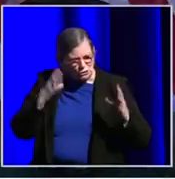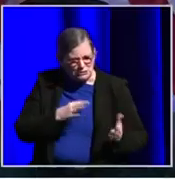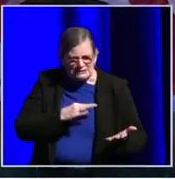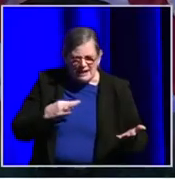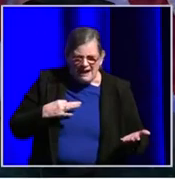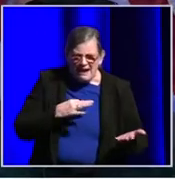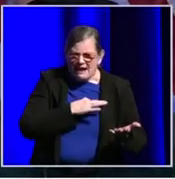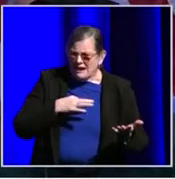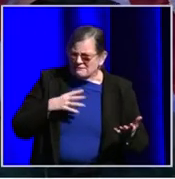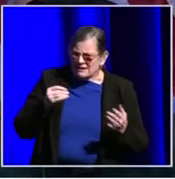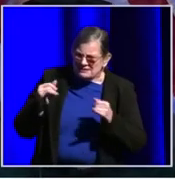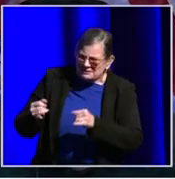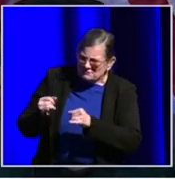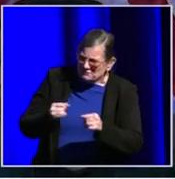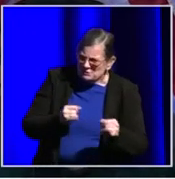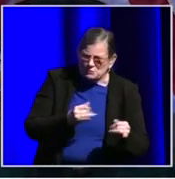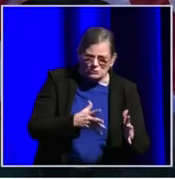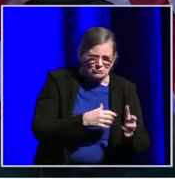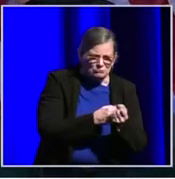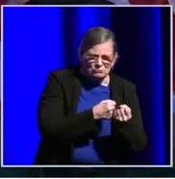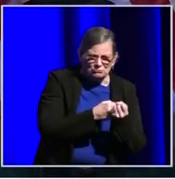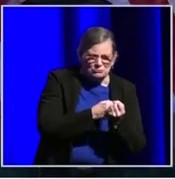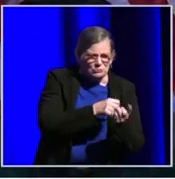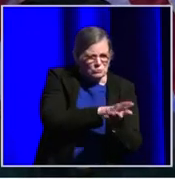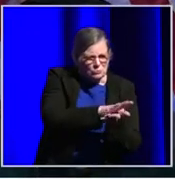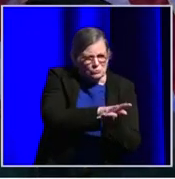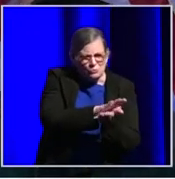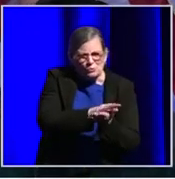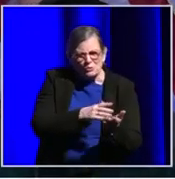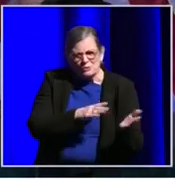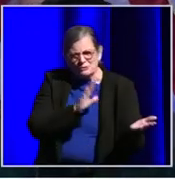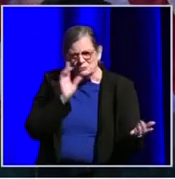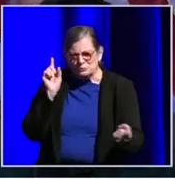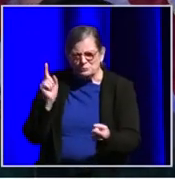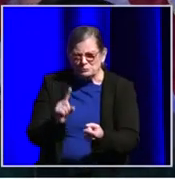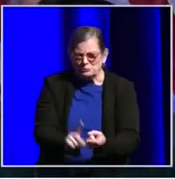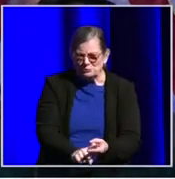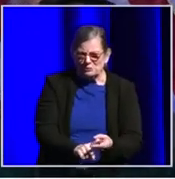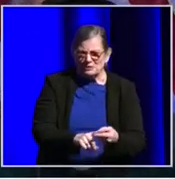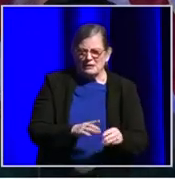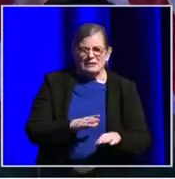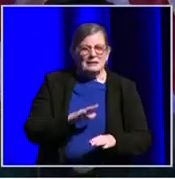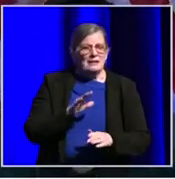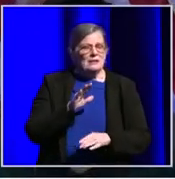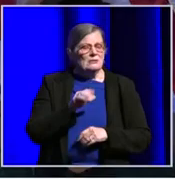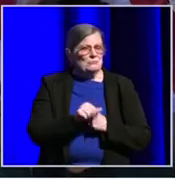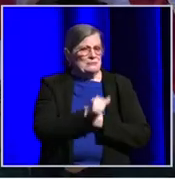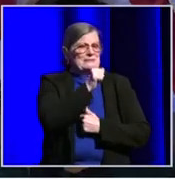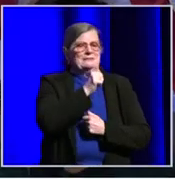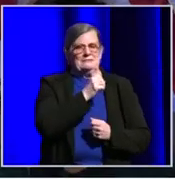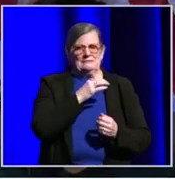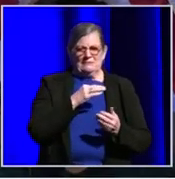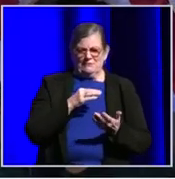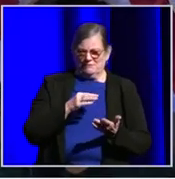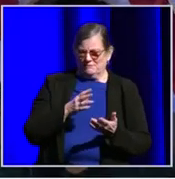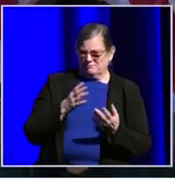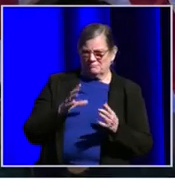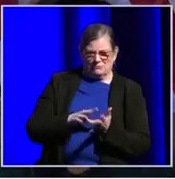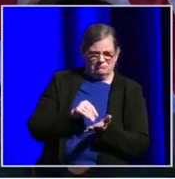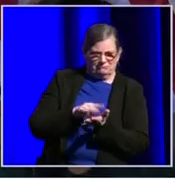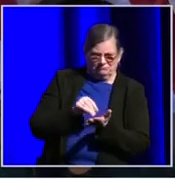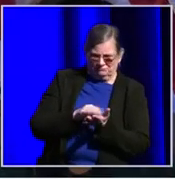increasing resources to support at-risk students, and changing school climate. I want the achievement gap to